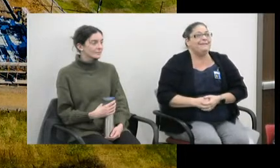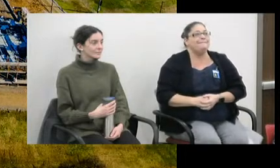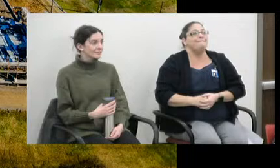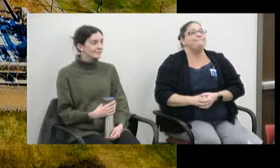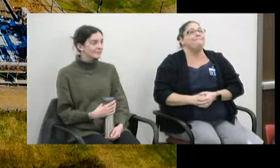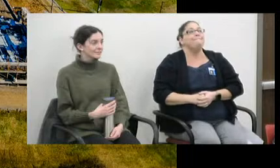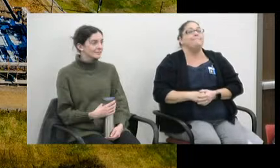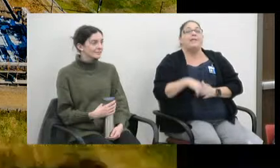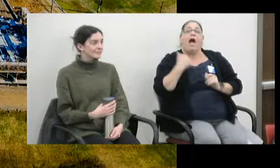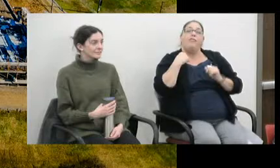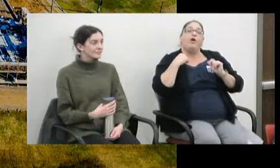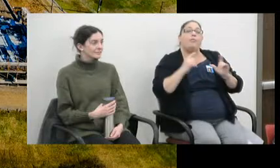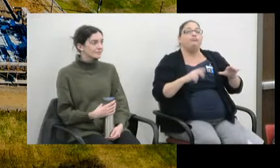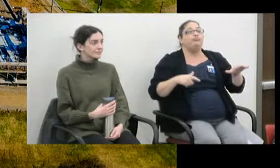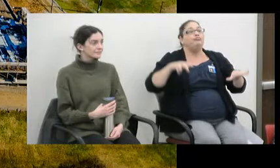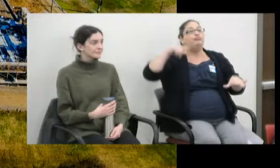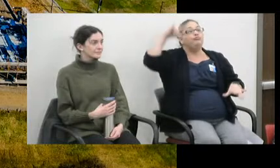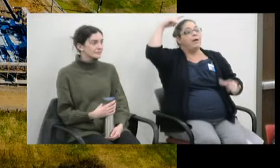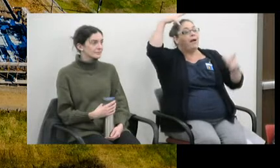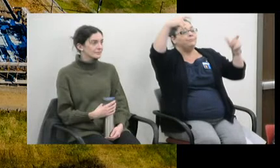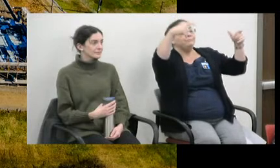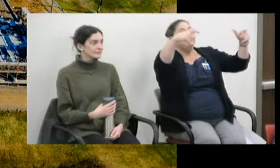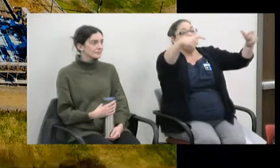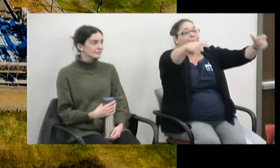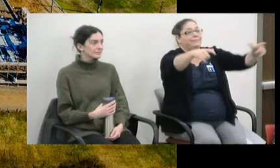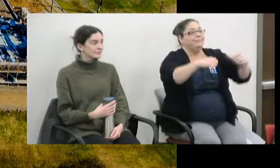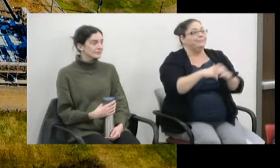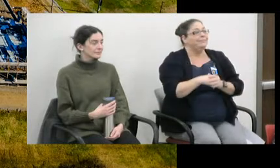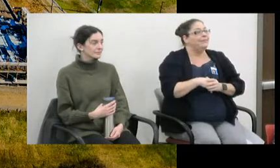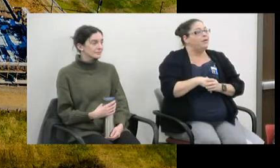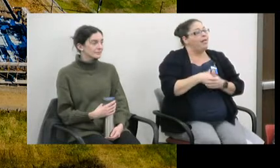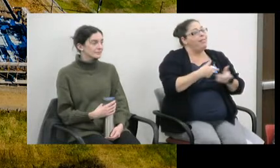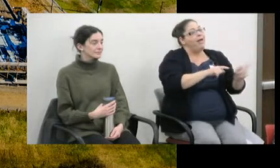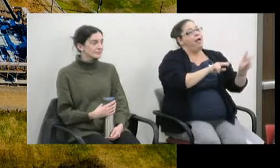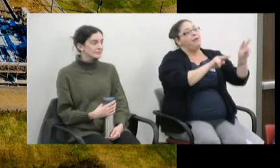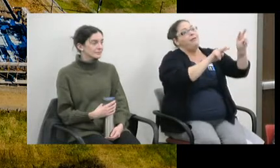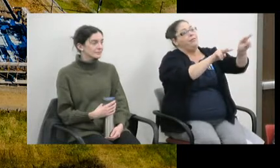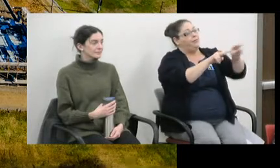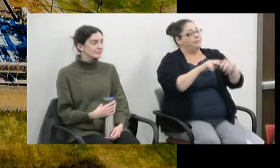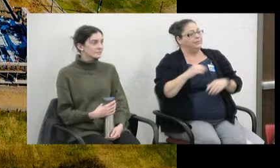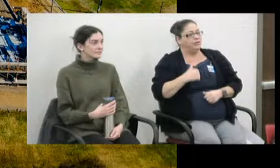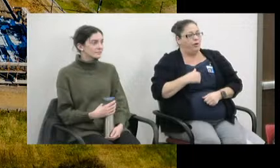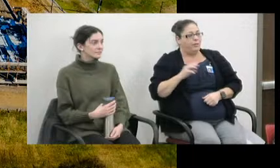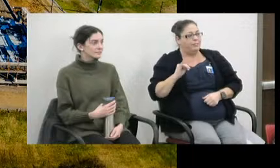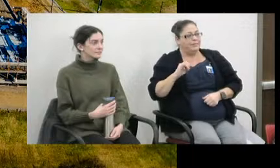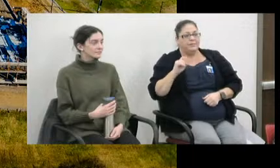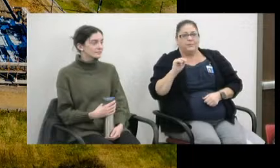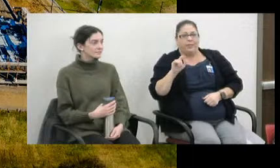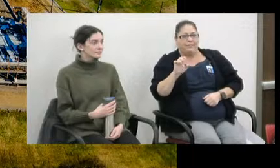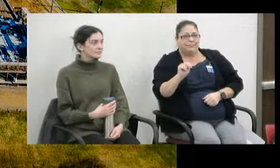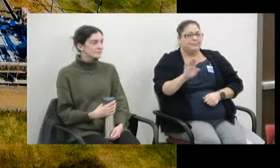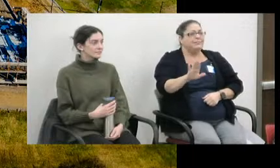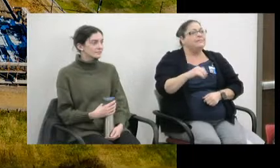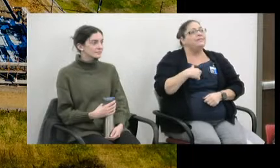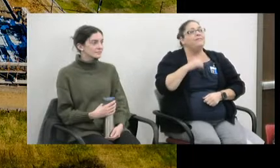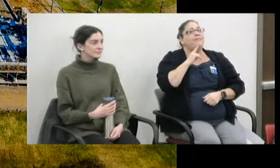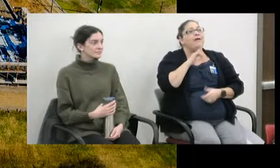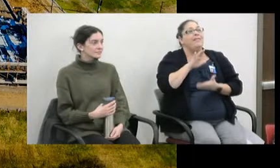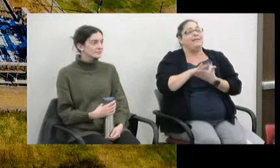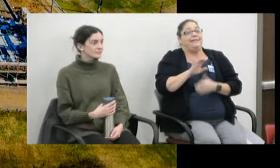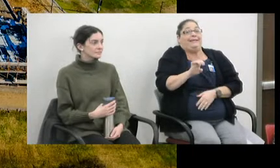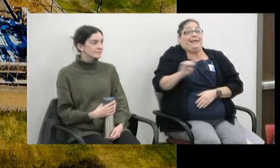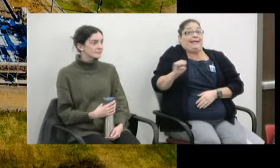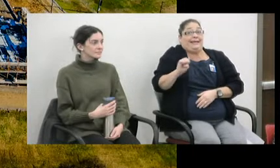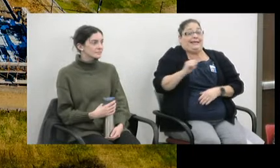Couple of aerial views. I want to get in your way, Ms. Nolan. So this is our academic wing on the east side of the